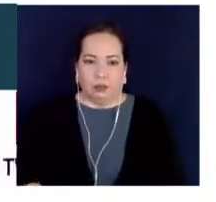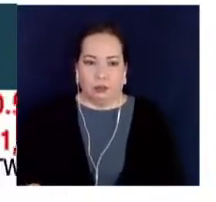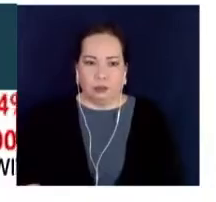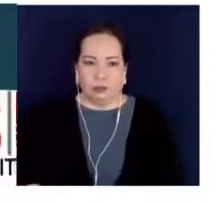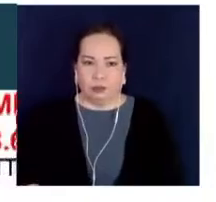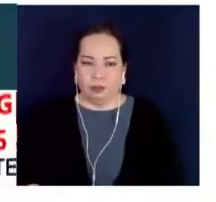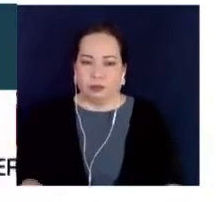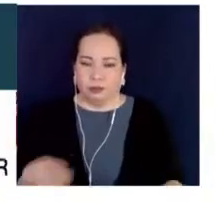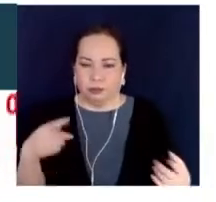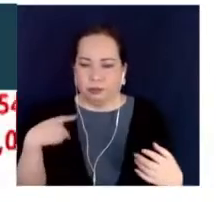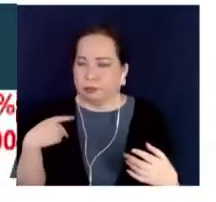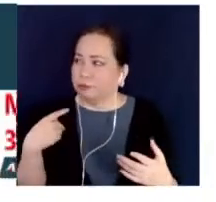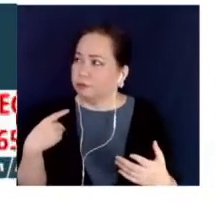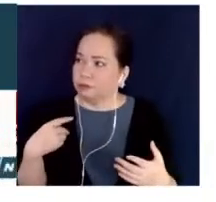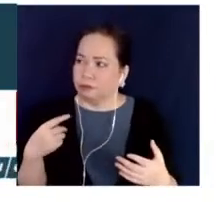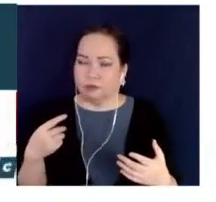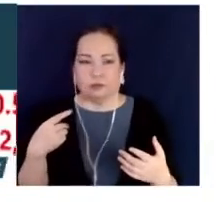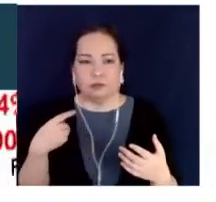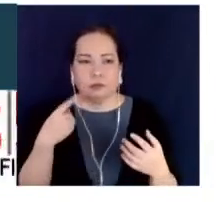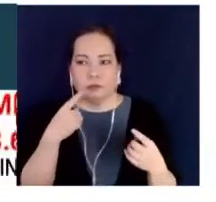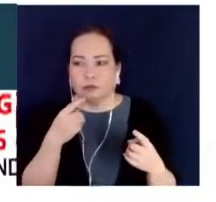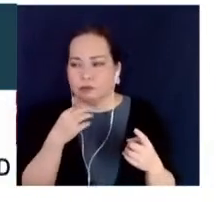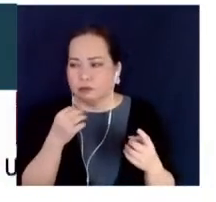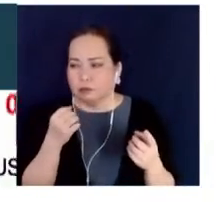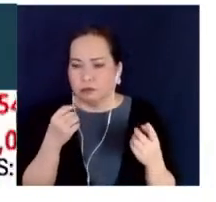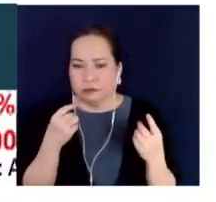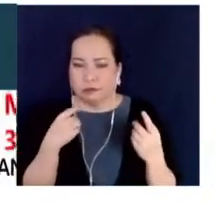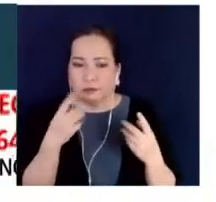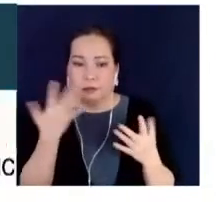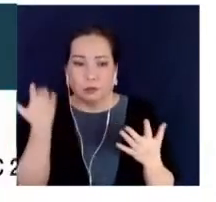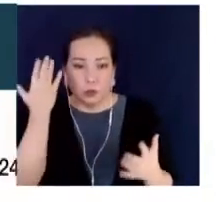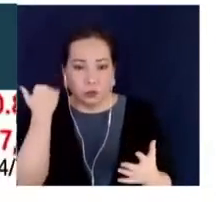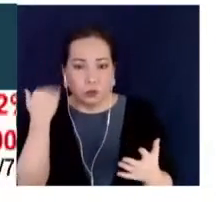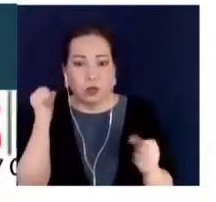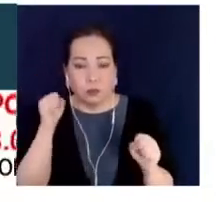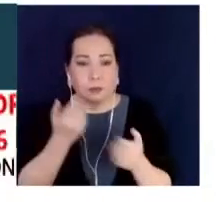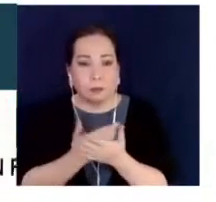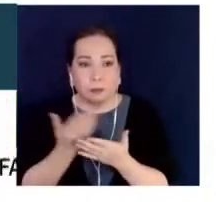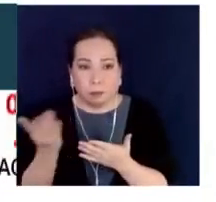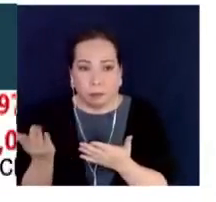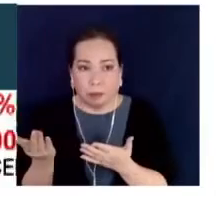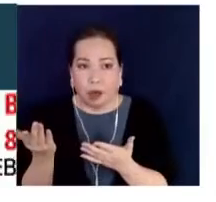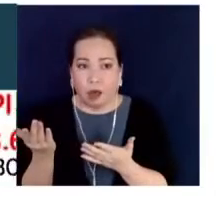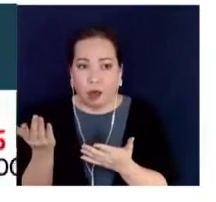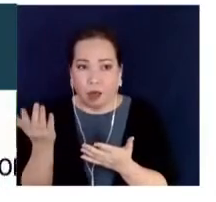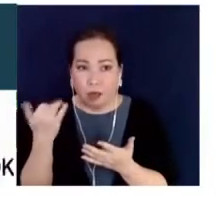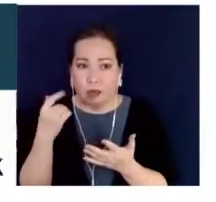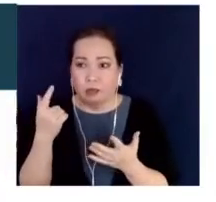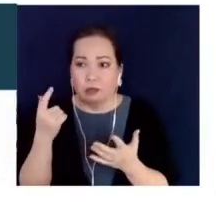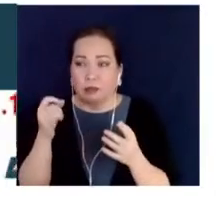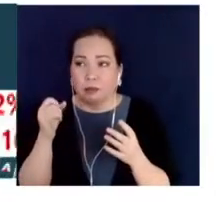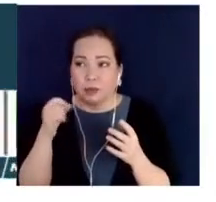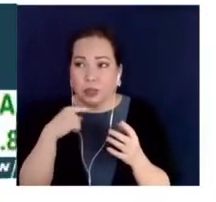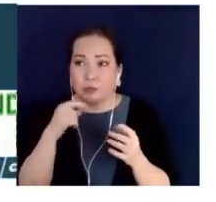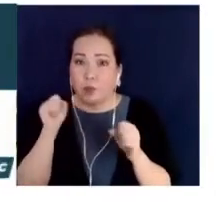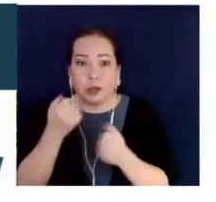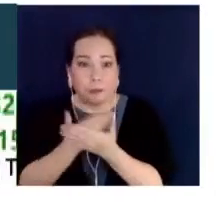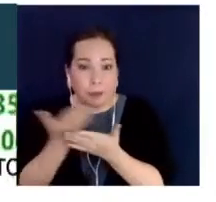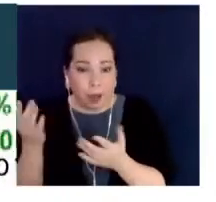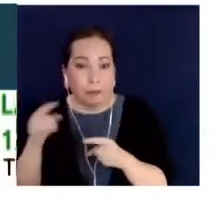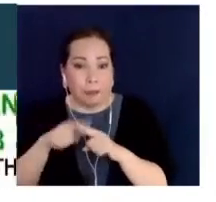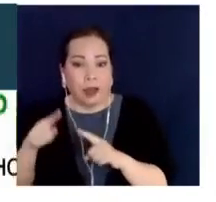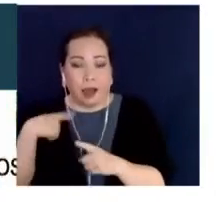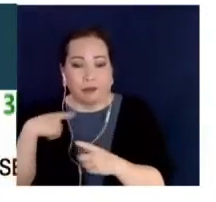by government? Because previously they were allowed to buy for as long as they also donate to the public. There was a